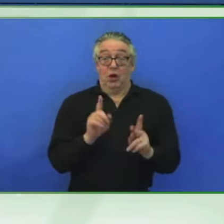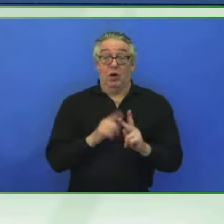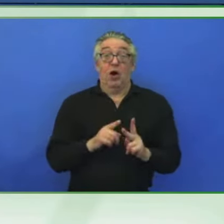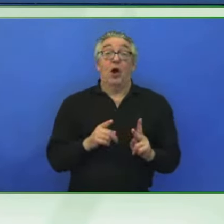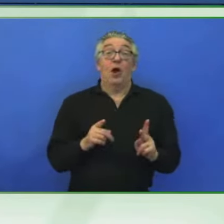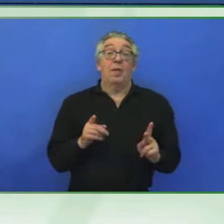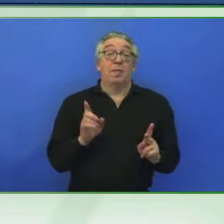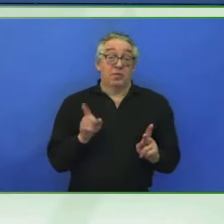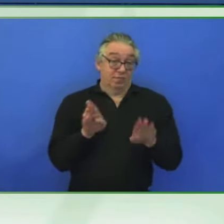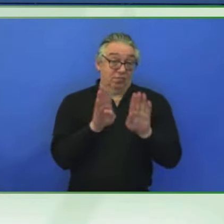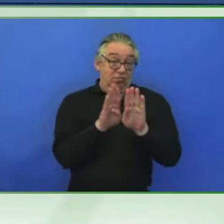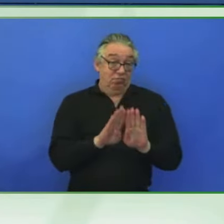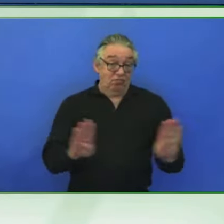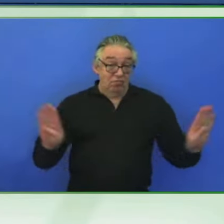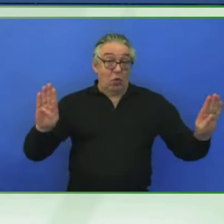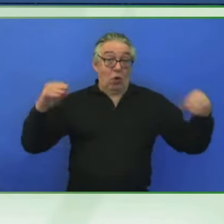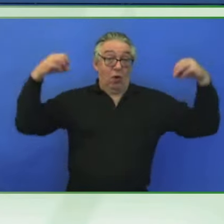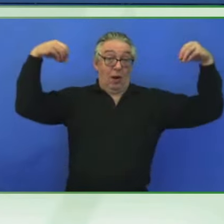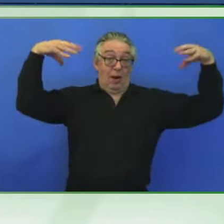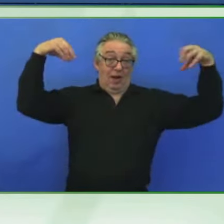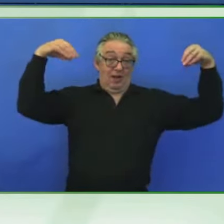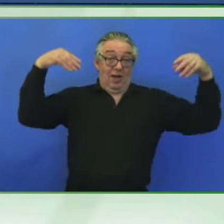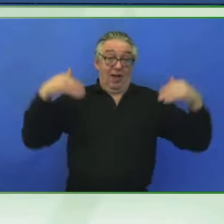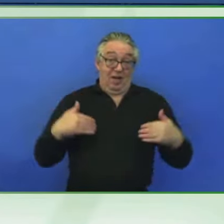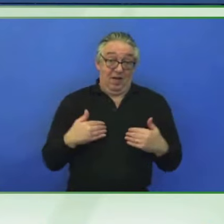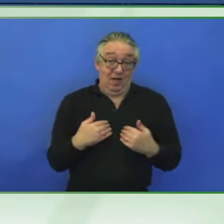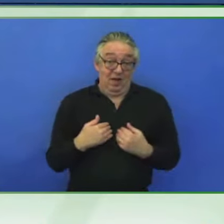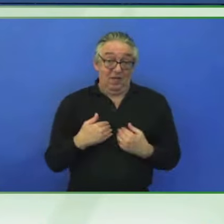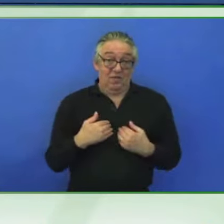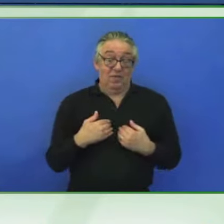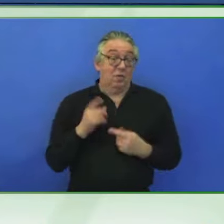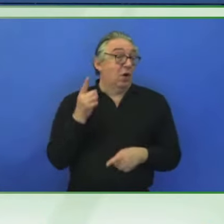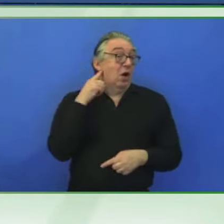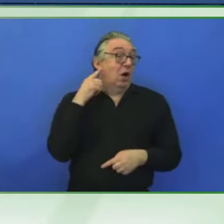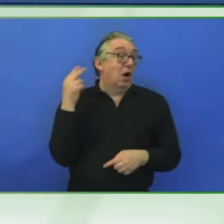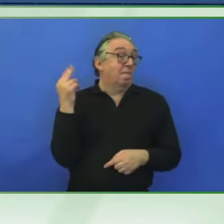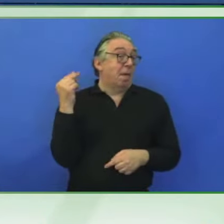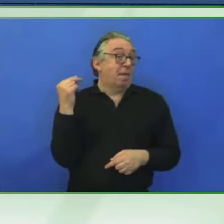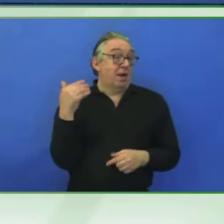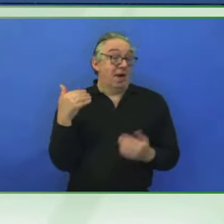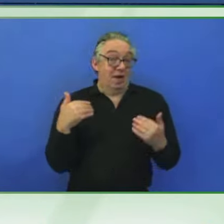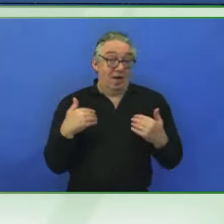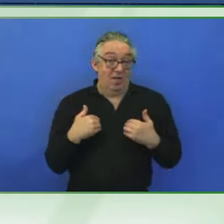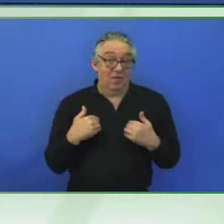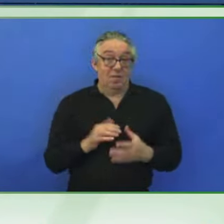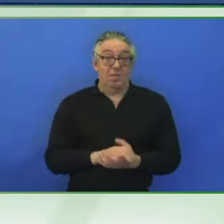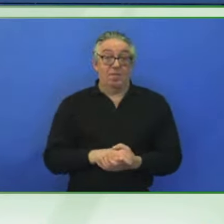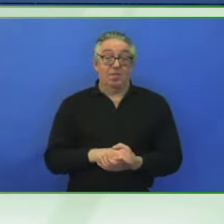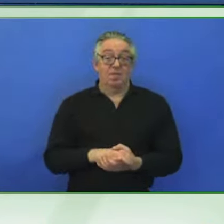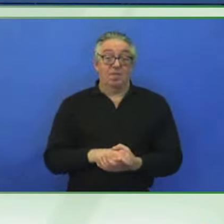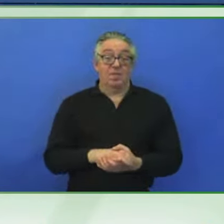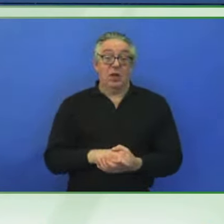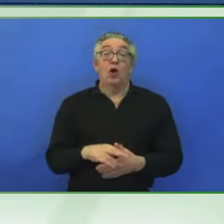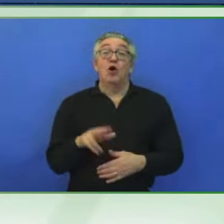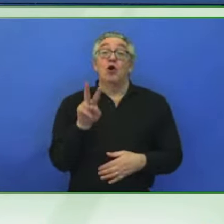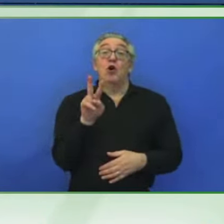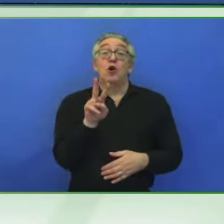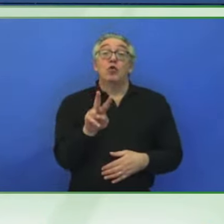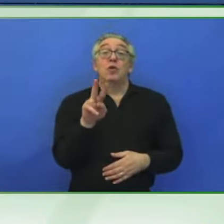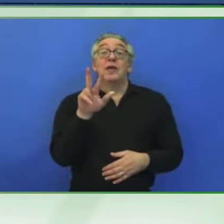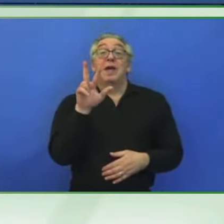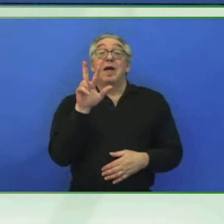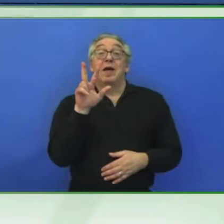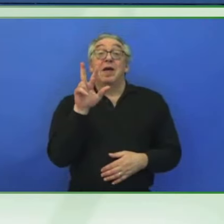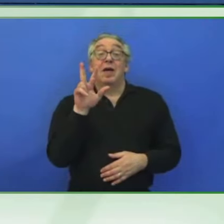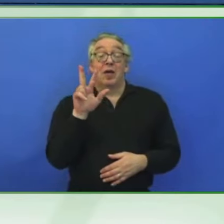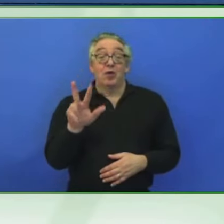device. The train has 20 reserved seats for people with reduced mobility located in the center of each car.